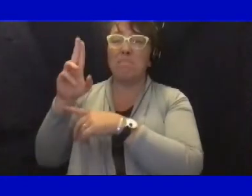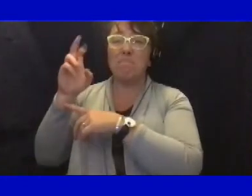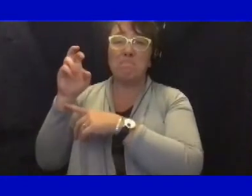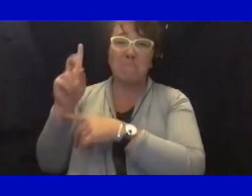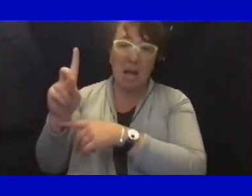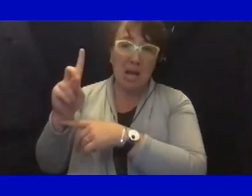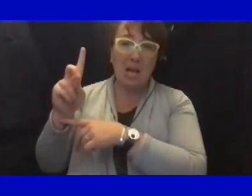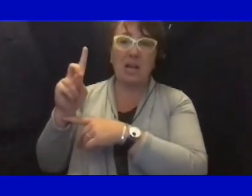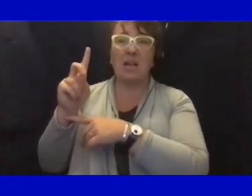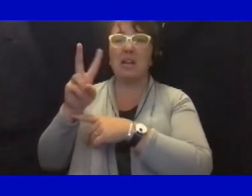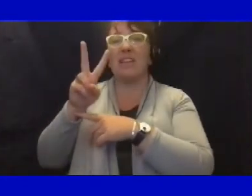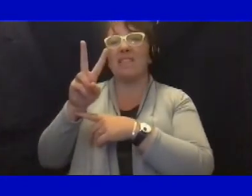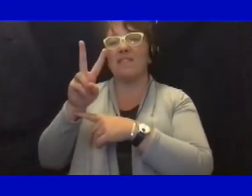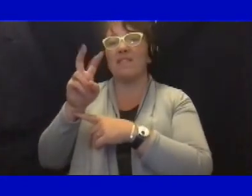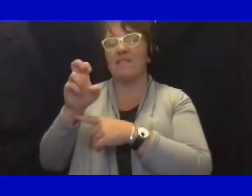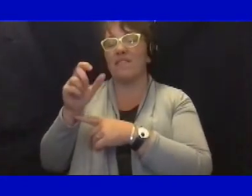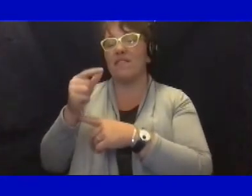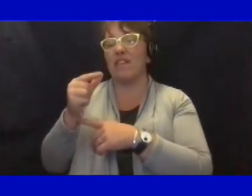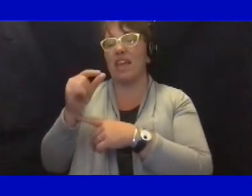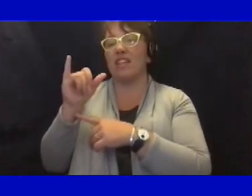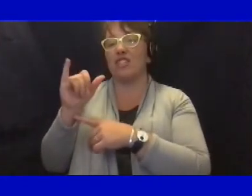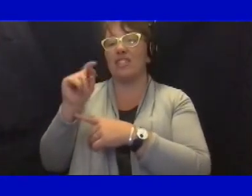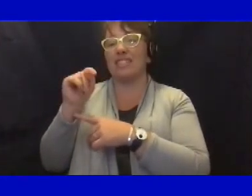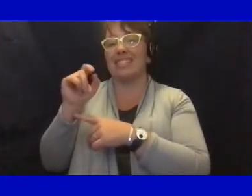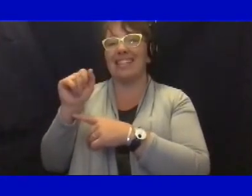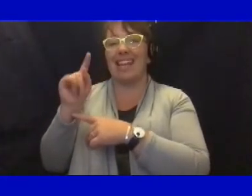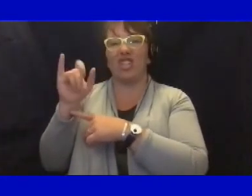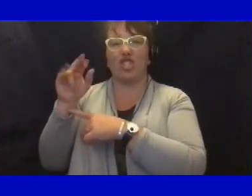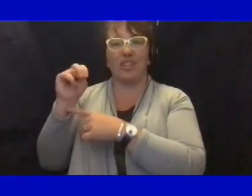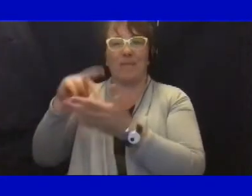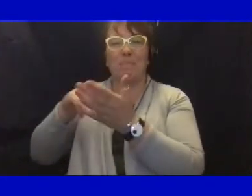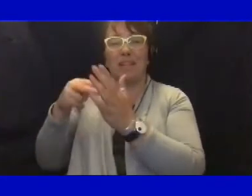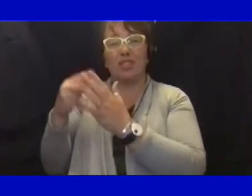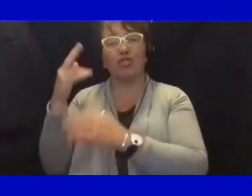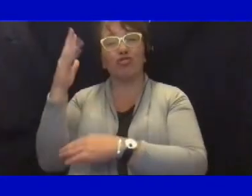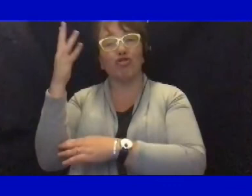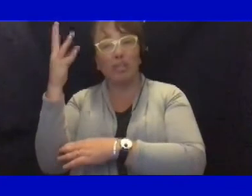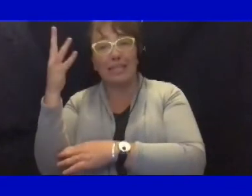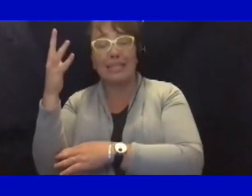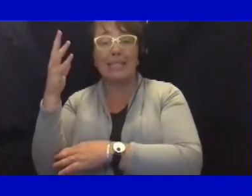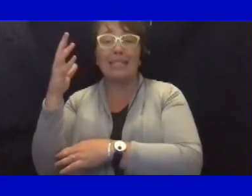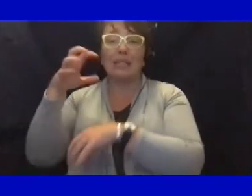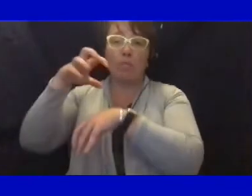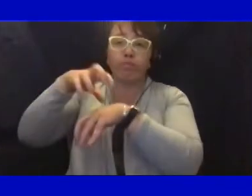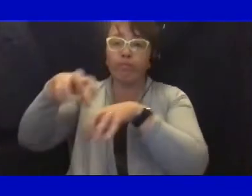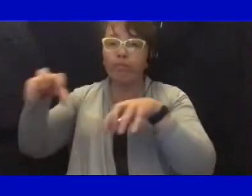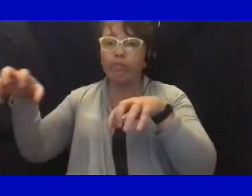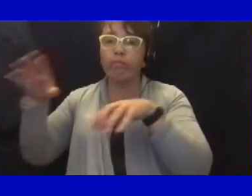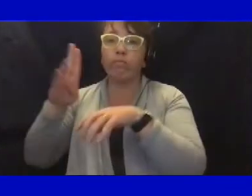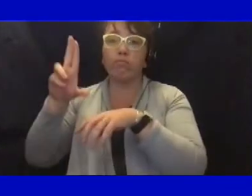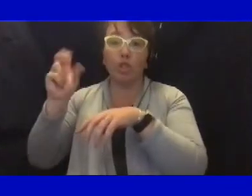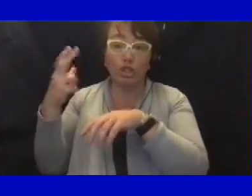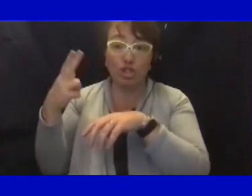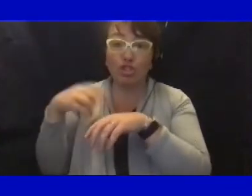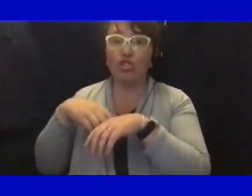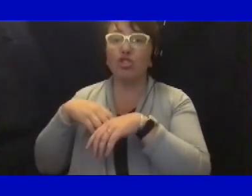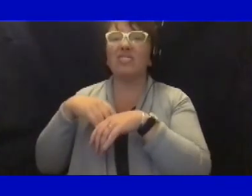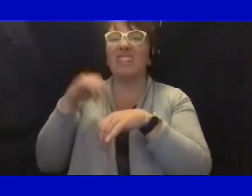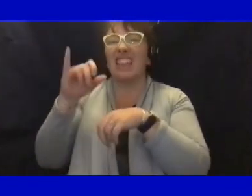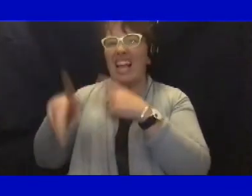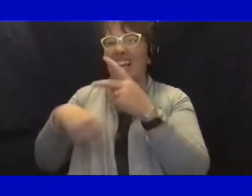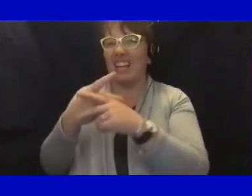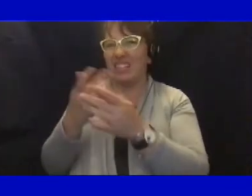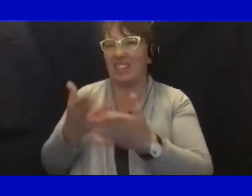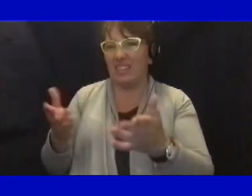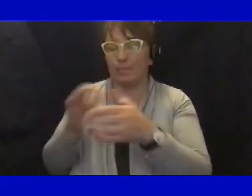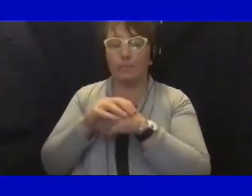those are the risks that we're going to be trying to manage this winter. And so on this slide, what we're not expecting in these canyons is